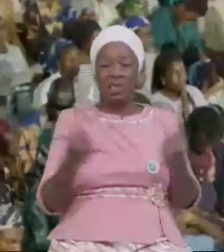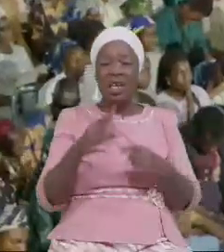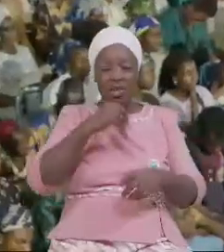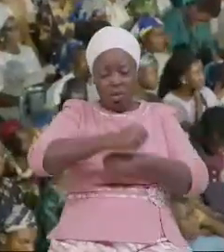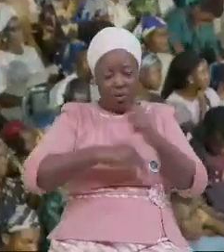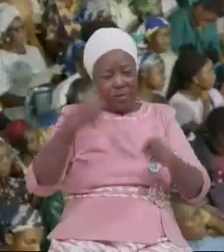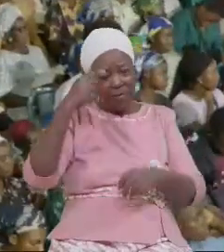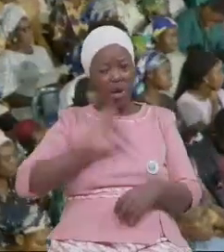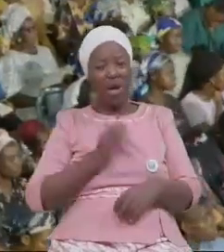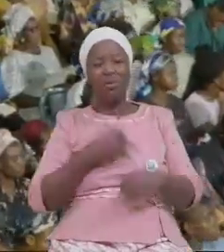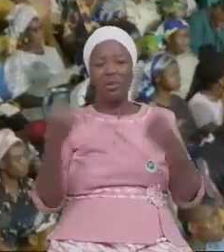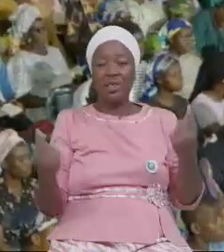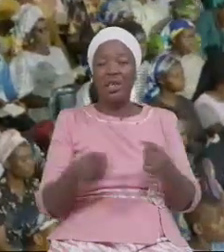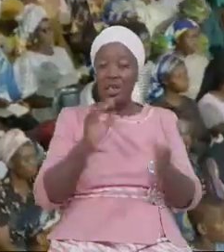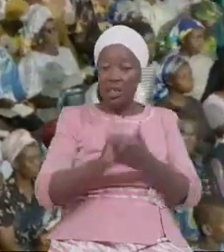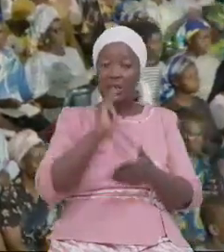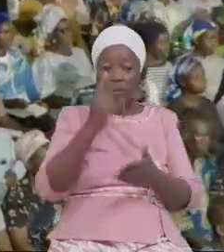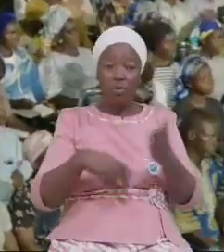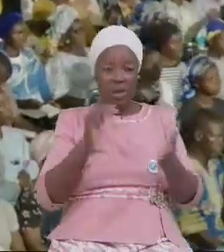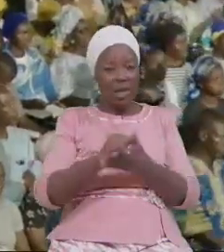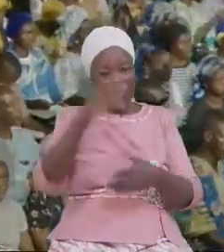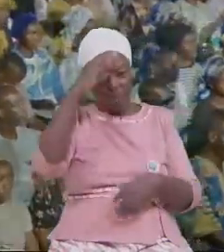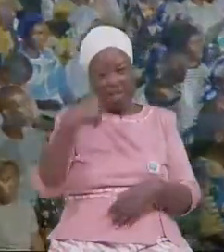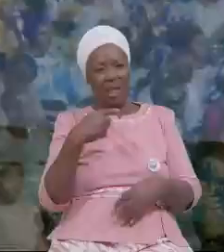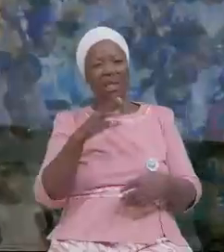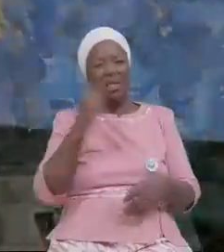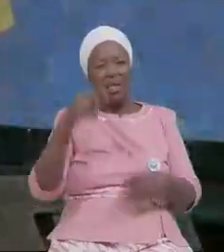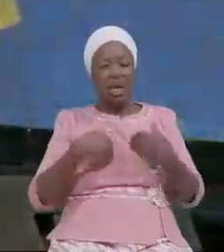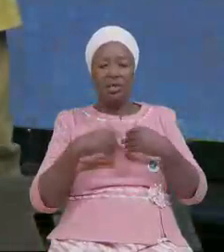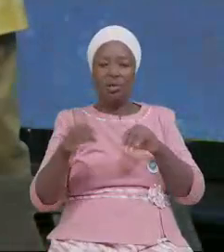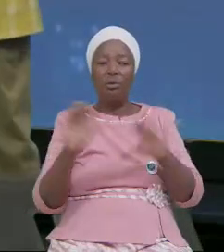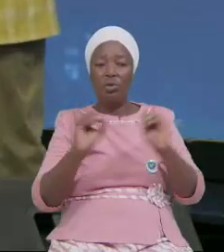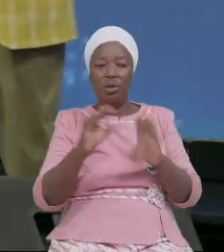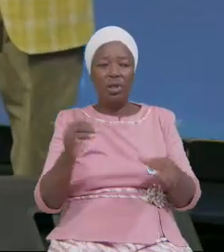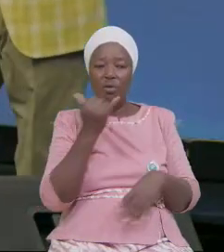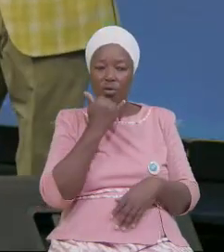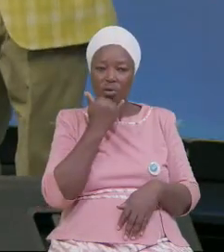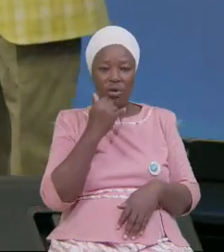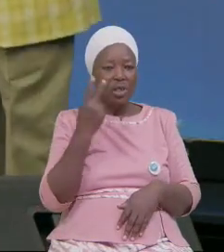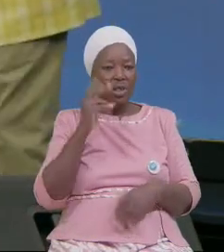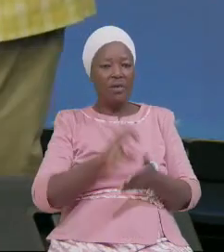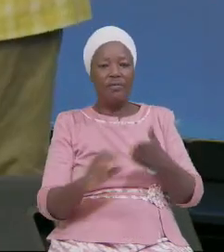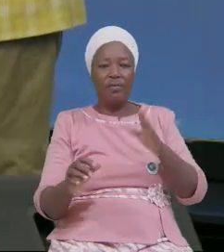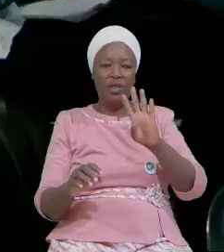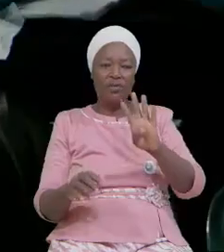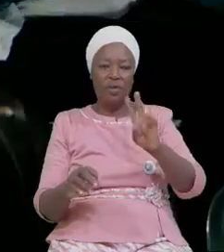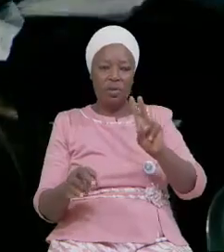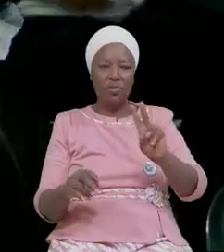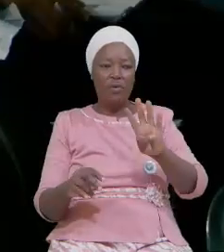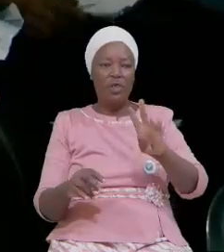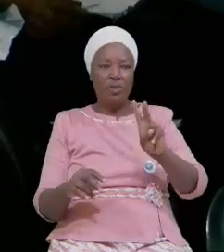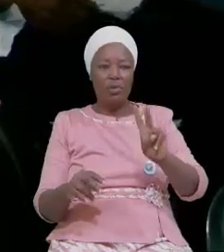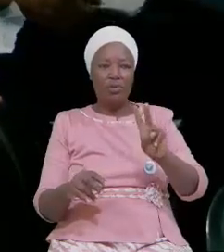what the man said. He has done nothing wrong. Look at verse 42. And then in verse